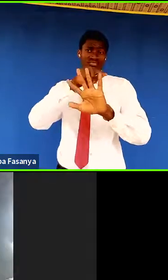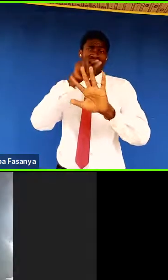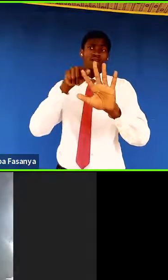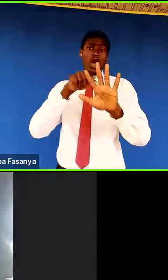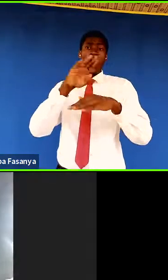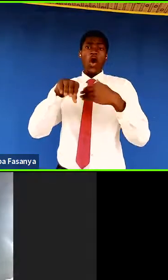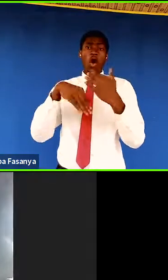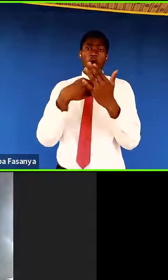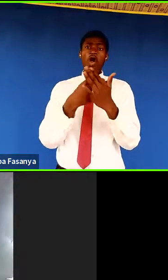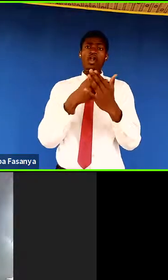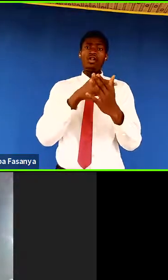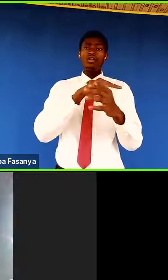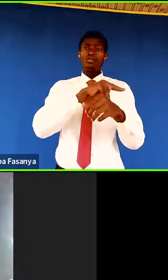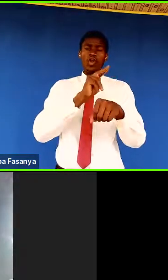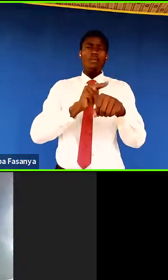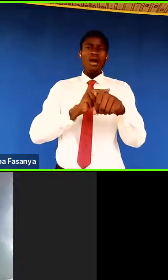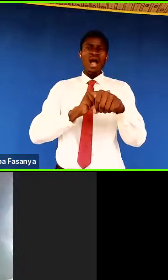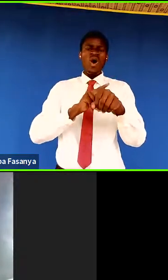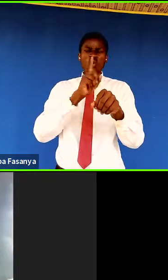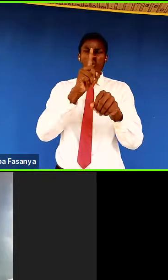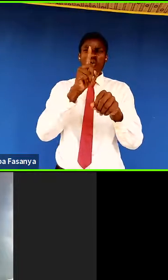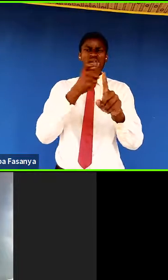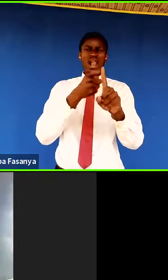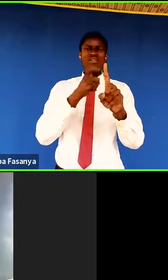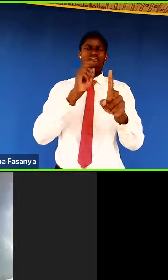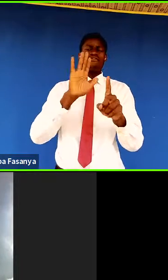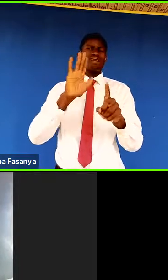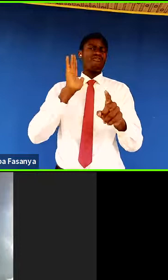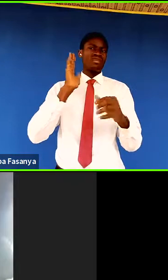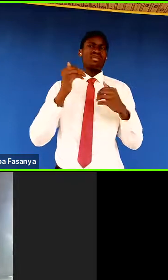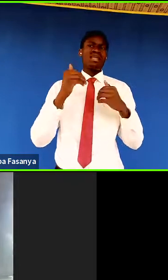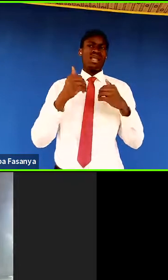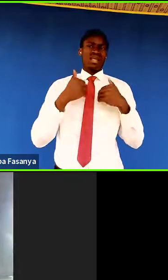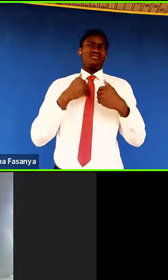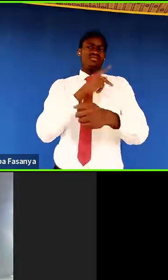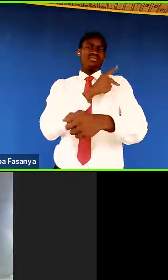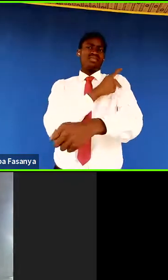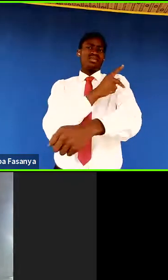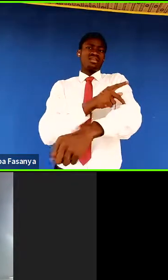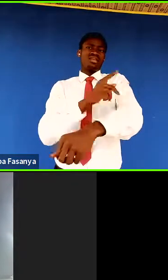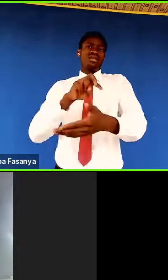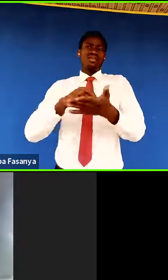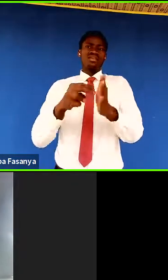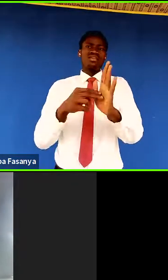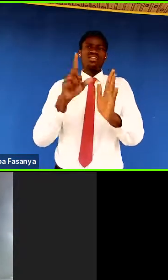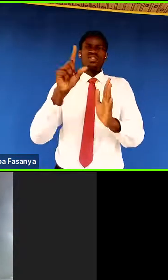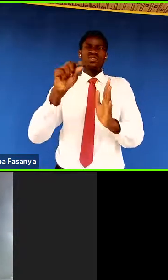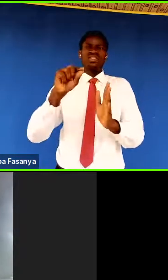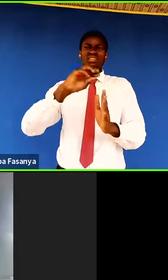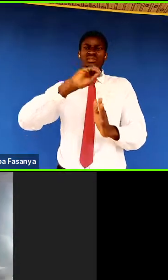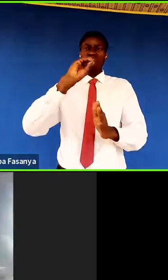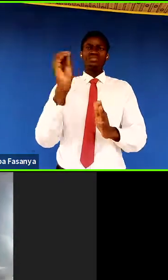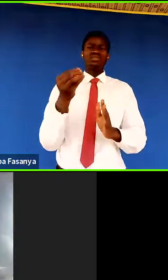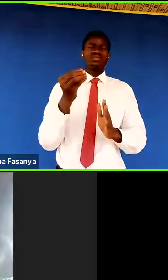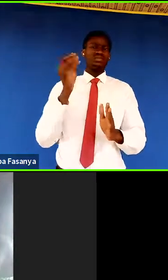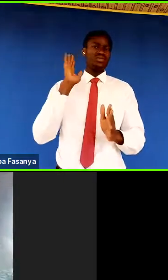1 out of the 5 will get pregnant the first month of trying. So that means 20% will get pregnant the first month of trying. But we know